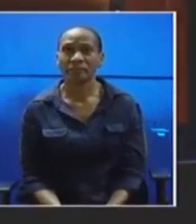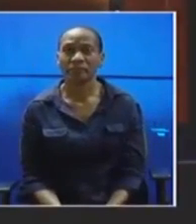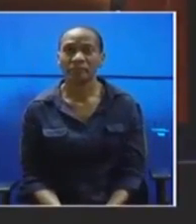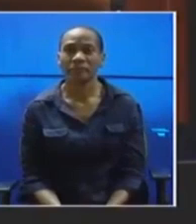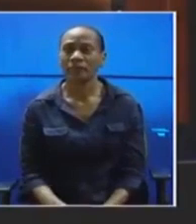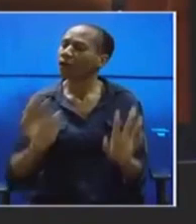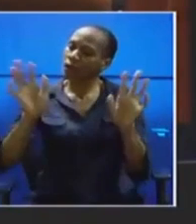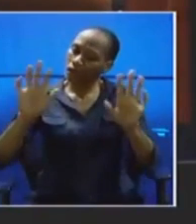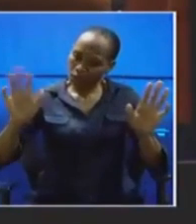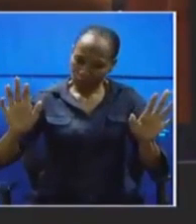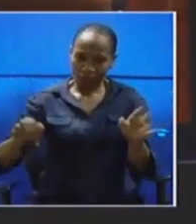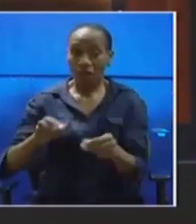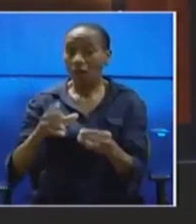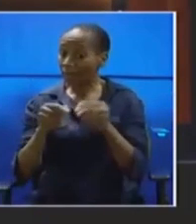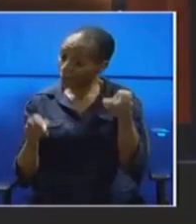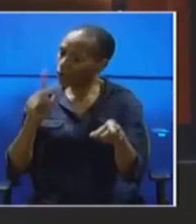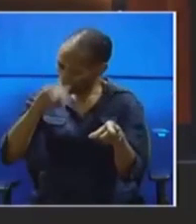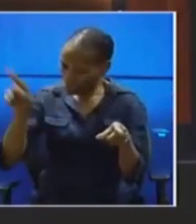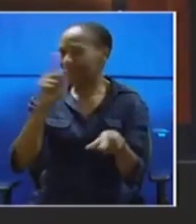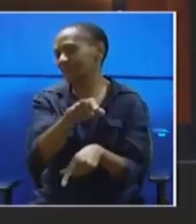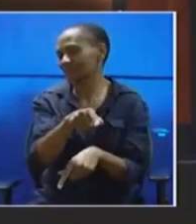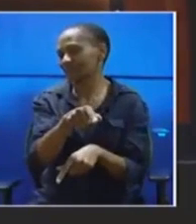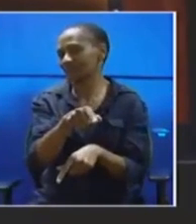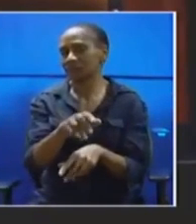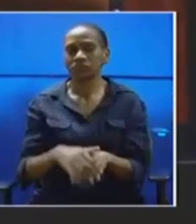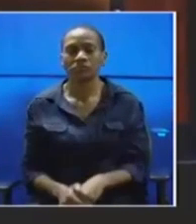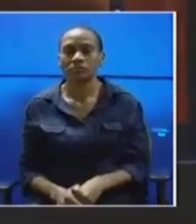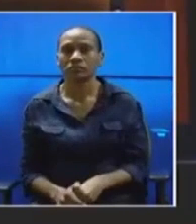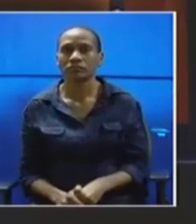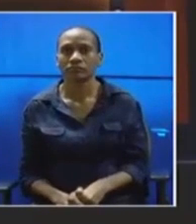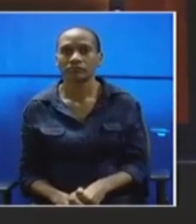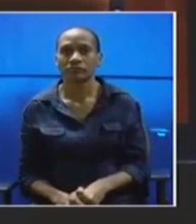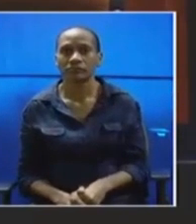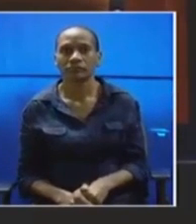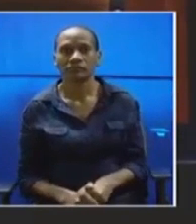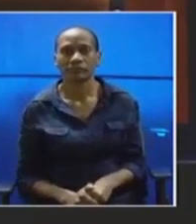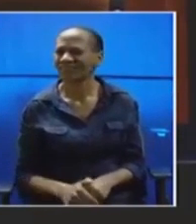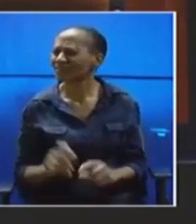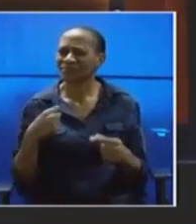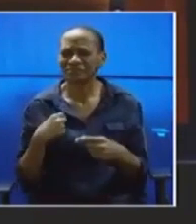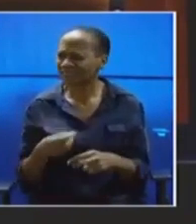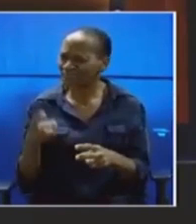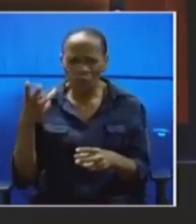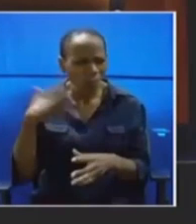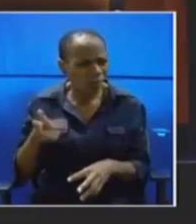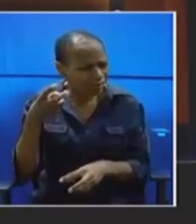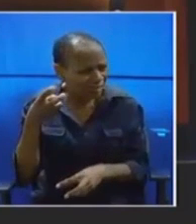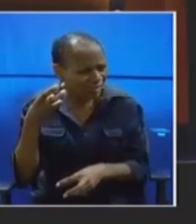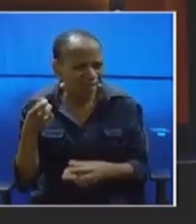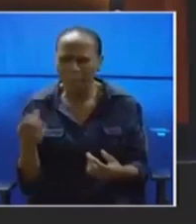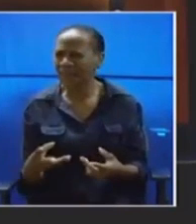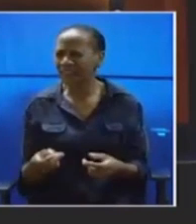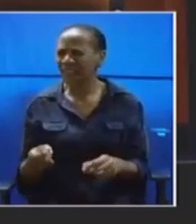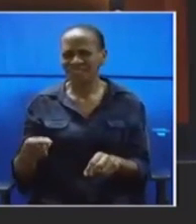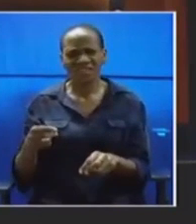members, the member is correct. Because I then have to also, I'm struggling to hear, and I can hear, I think she's